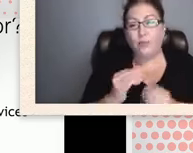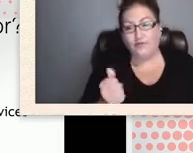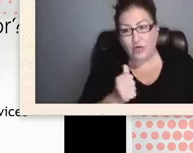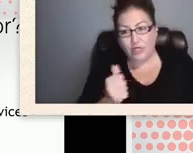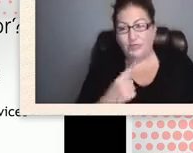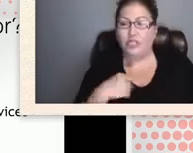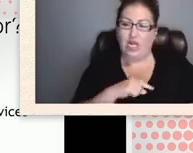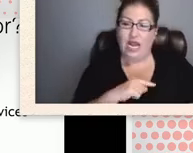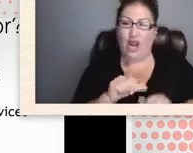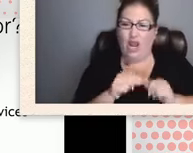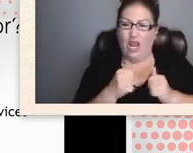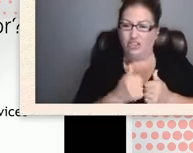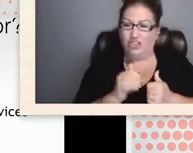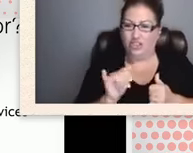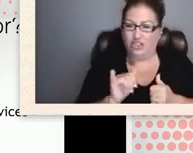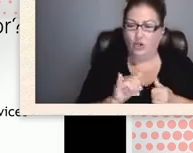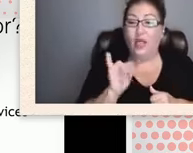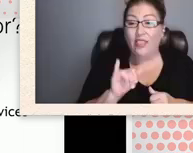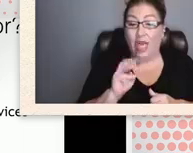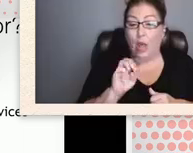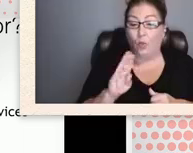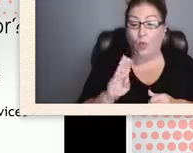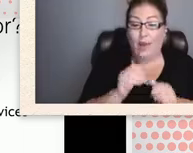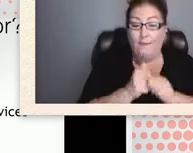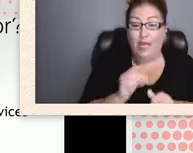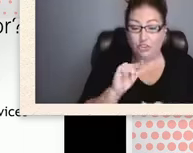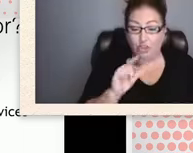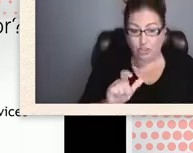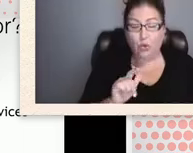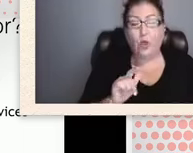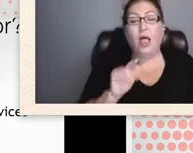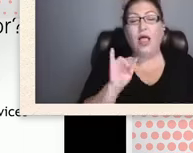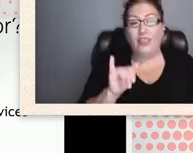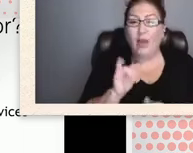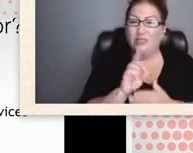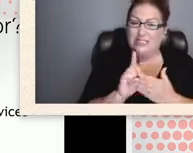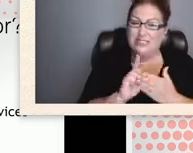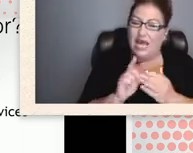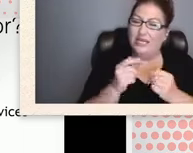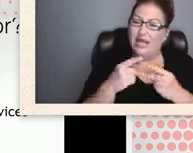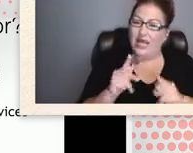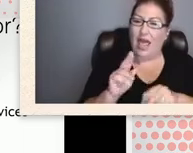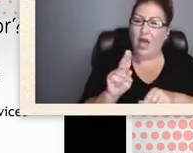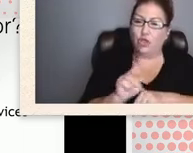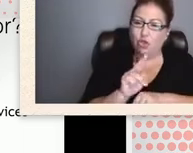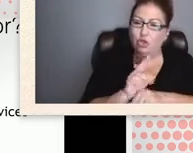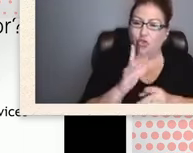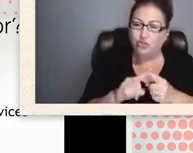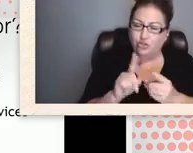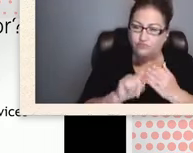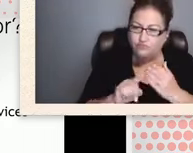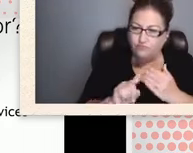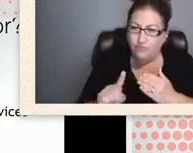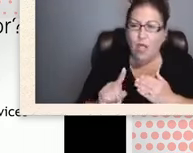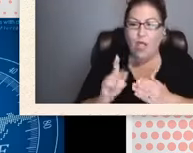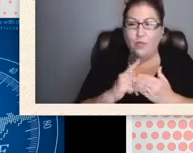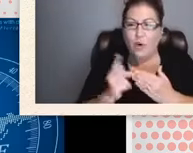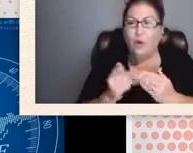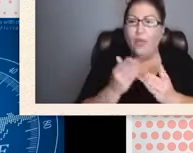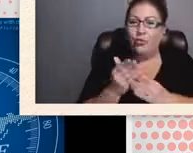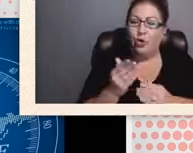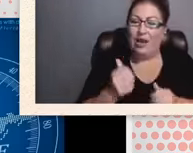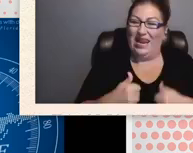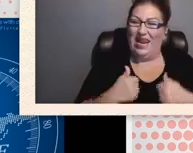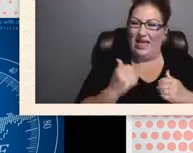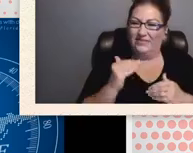This web-based tool was designed with a lifespan approach to allow users to sort through the programs by life stages. We have four